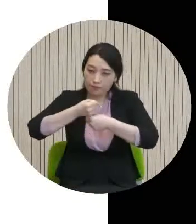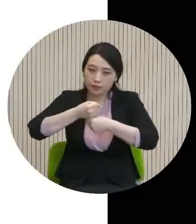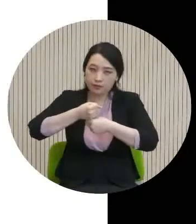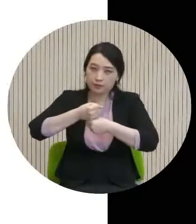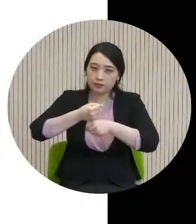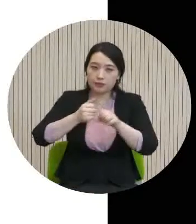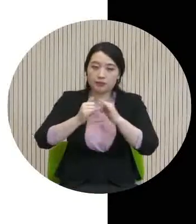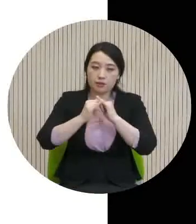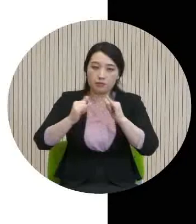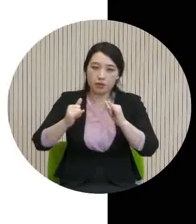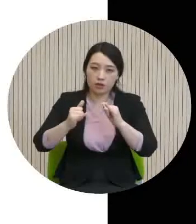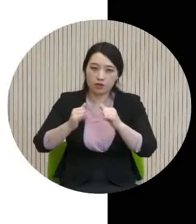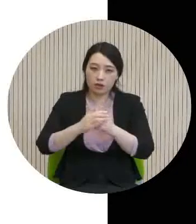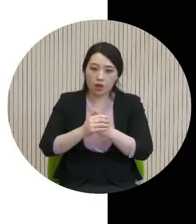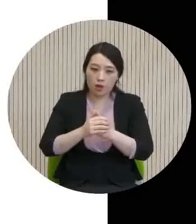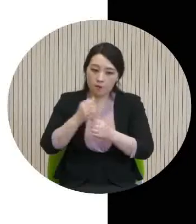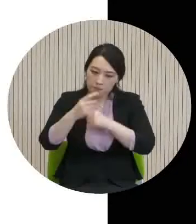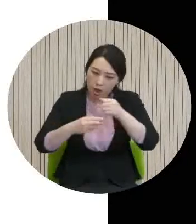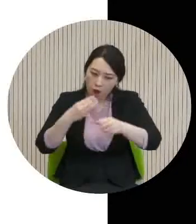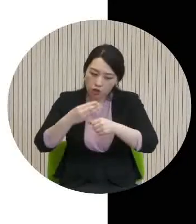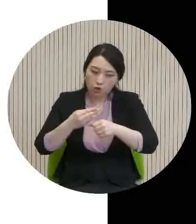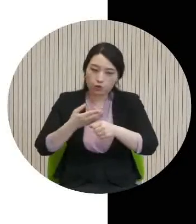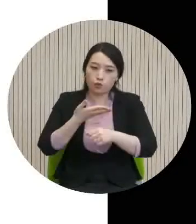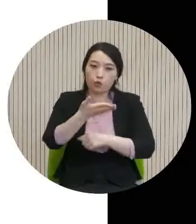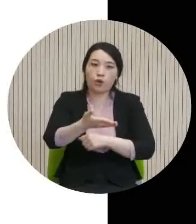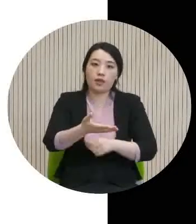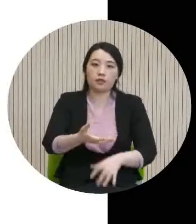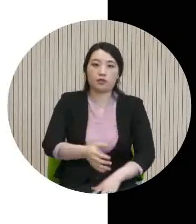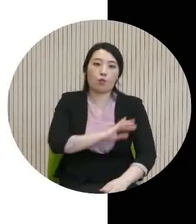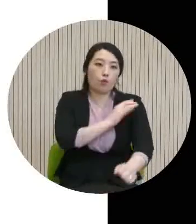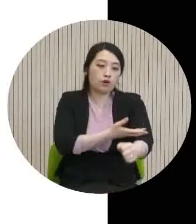copyright. In return,